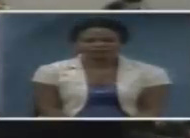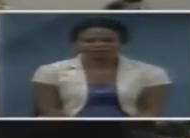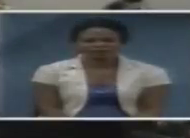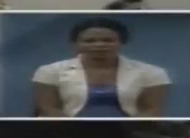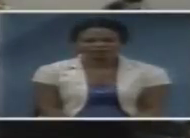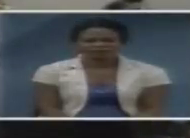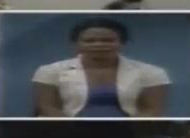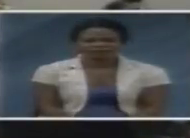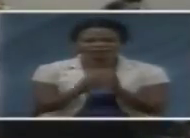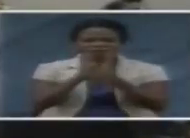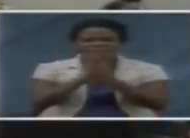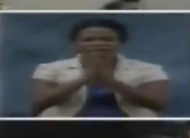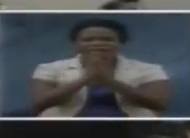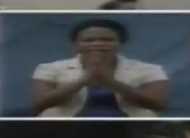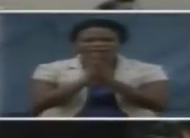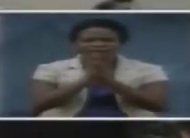Prayer.